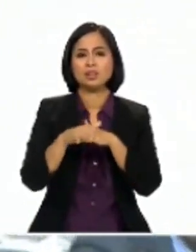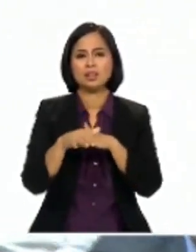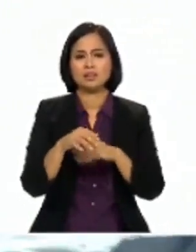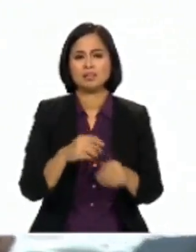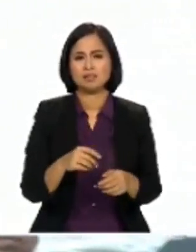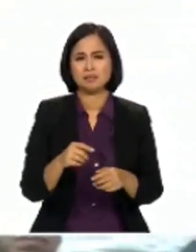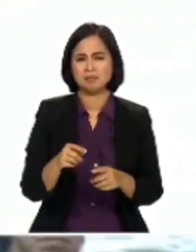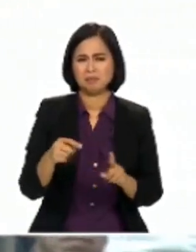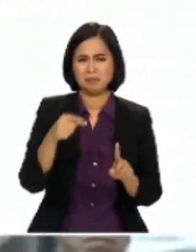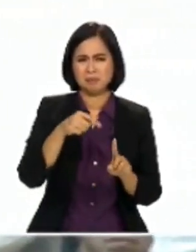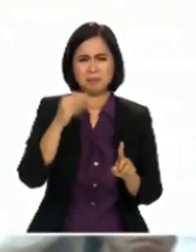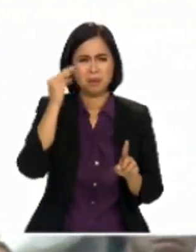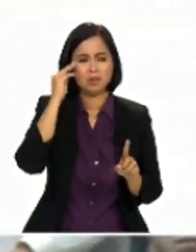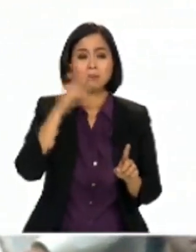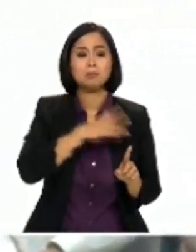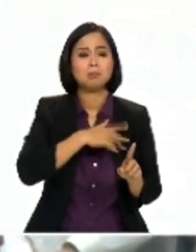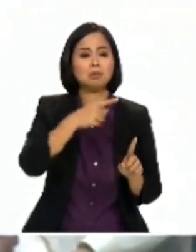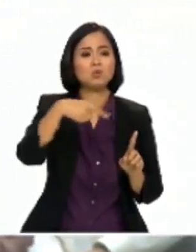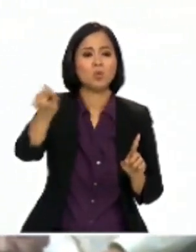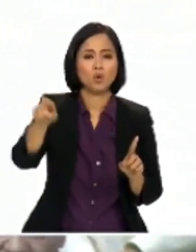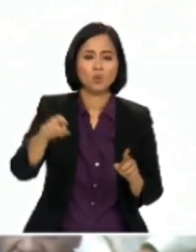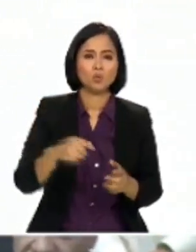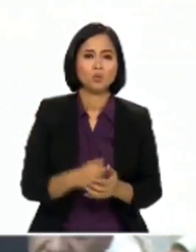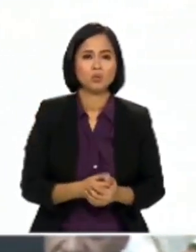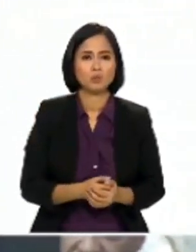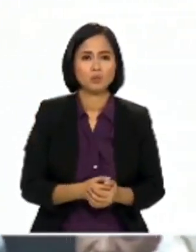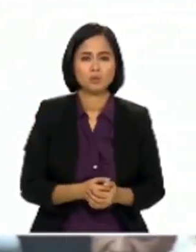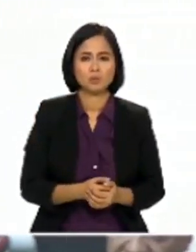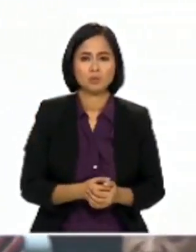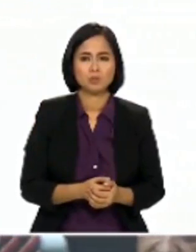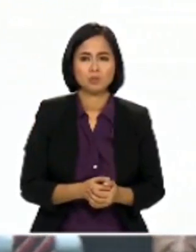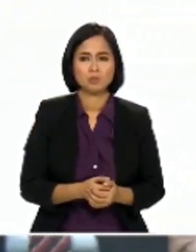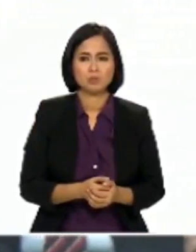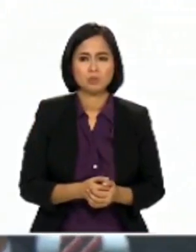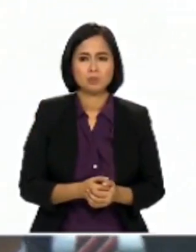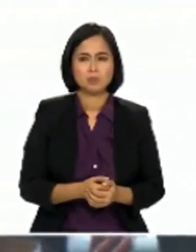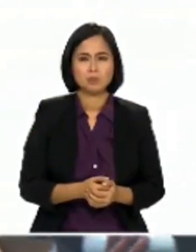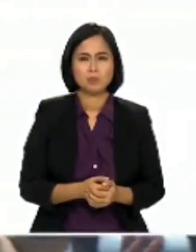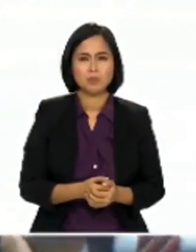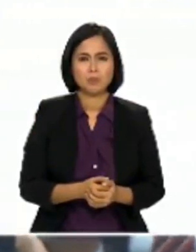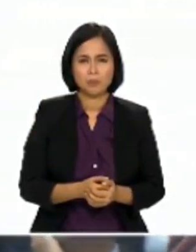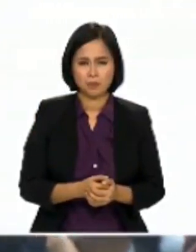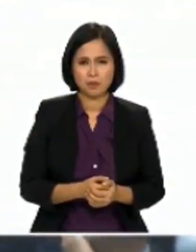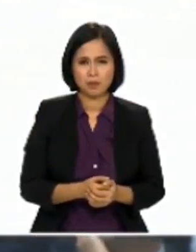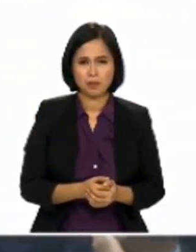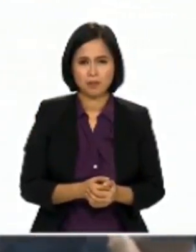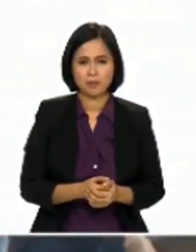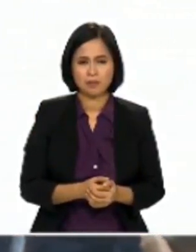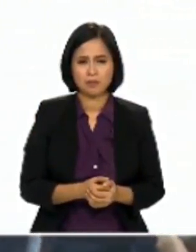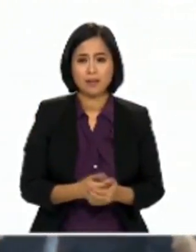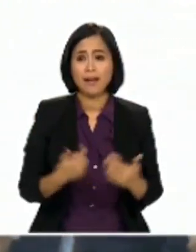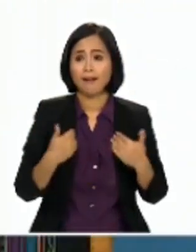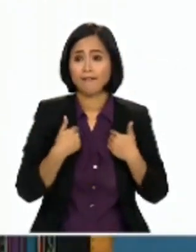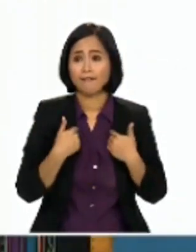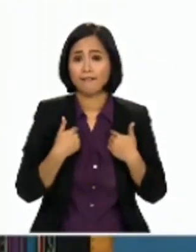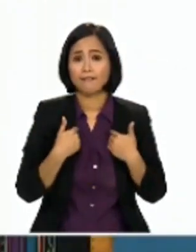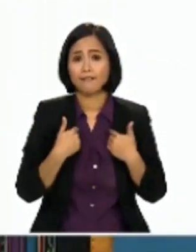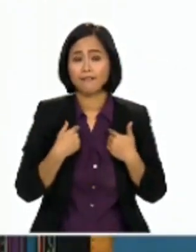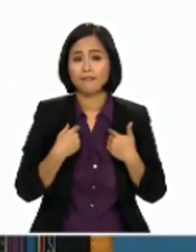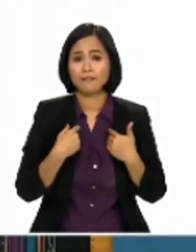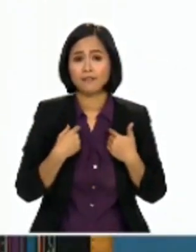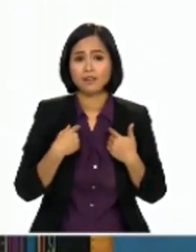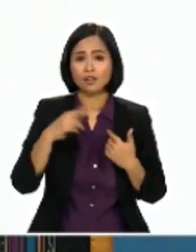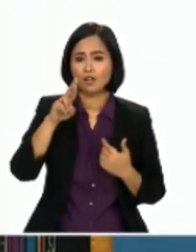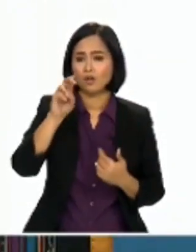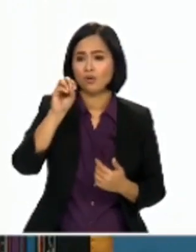ko, puntahan mo nga doon. Is Judge Mato here? Si Roy?